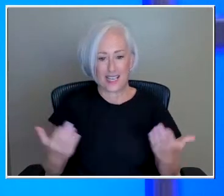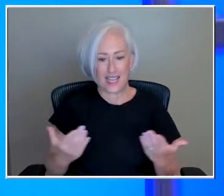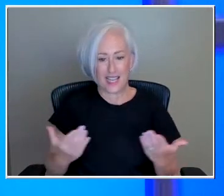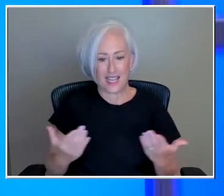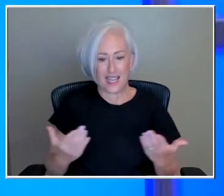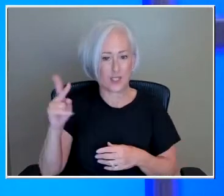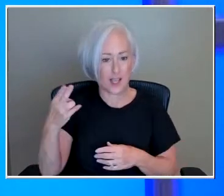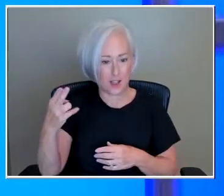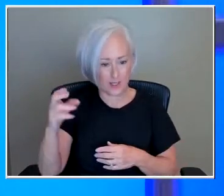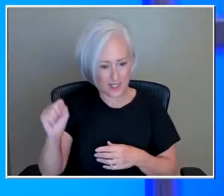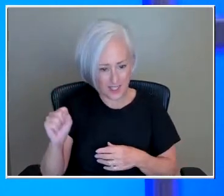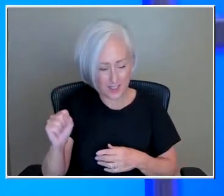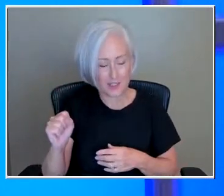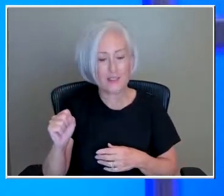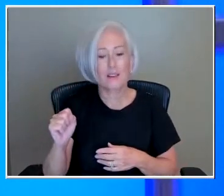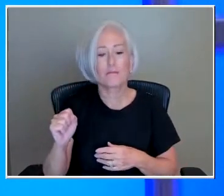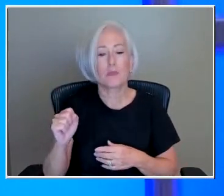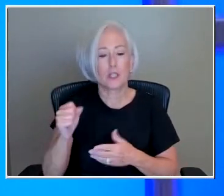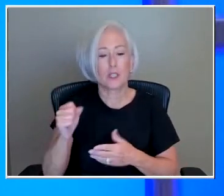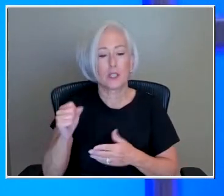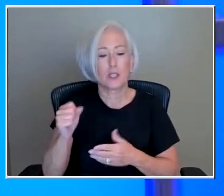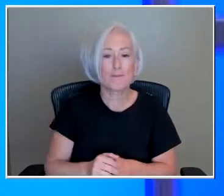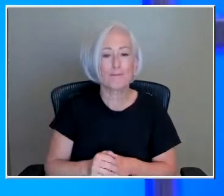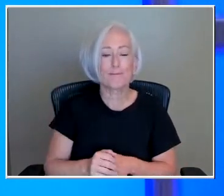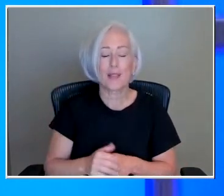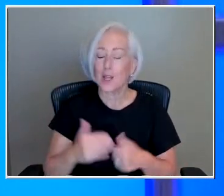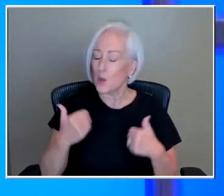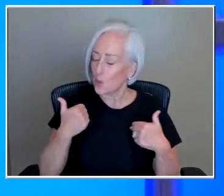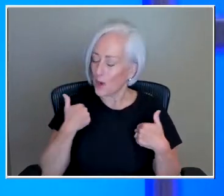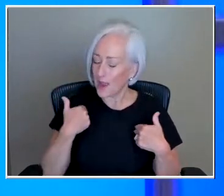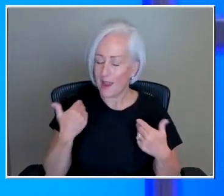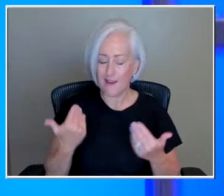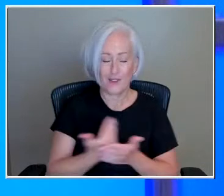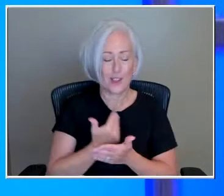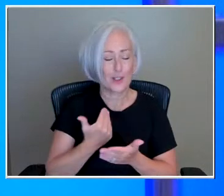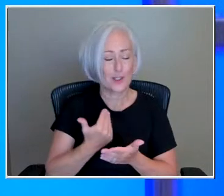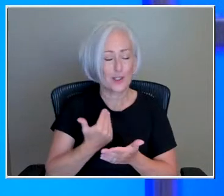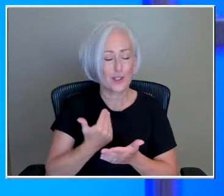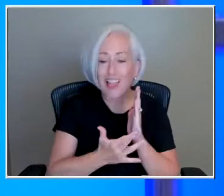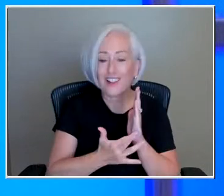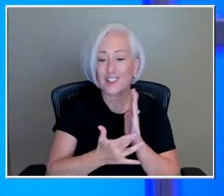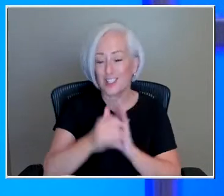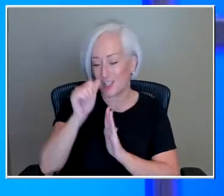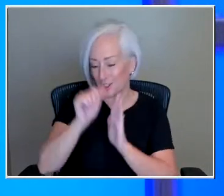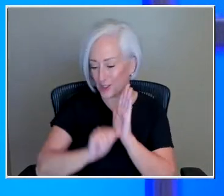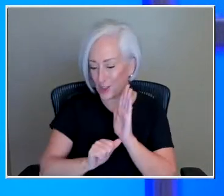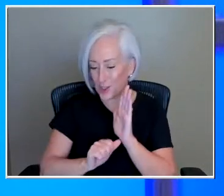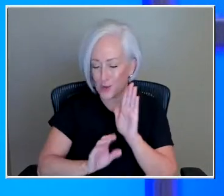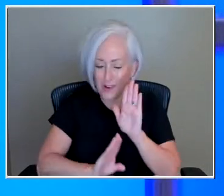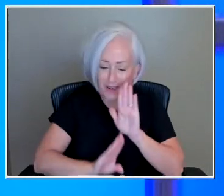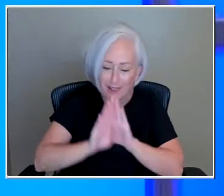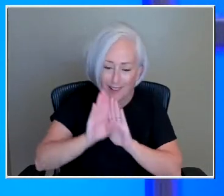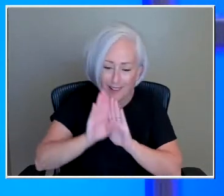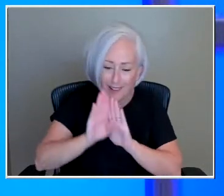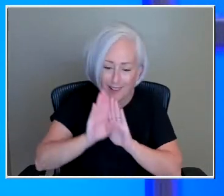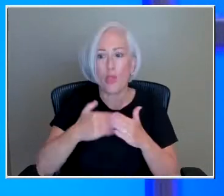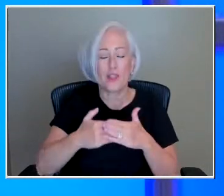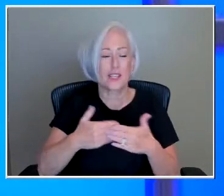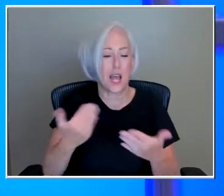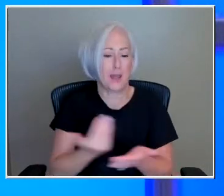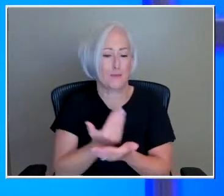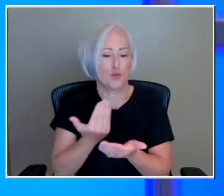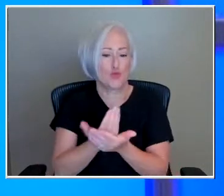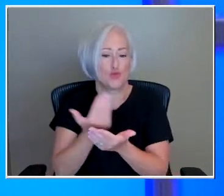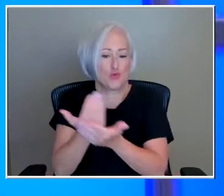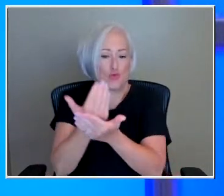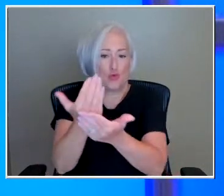there are new technologies, surgeries, and treatments being developed all the time. And so it's always good to just keep an eye open for